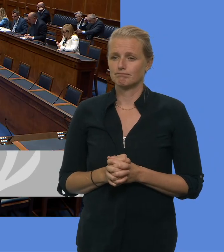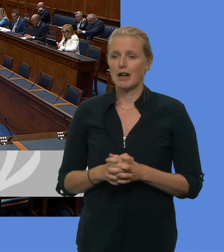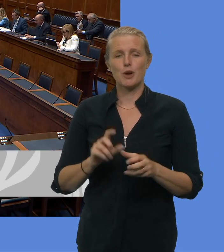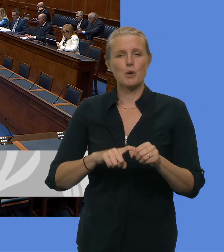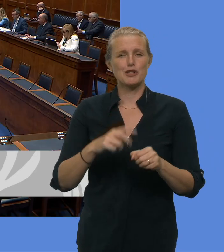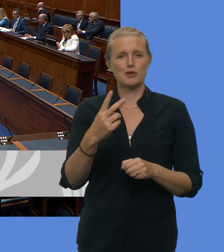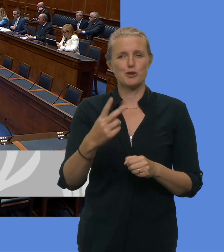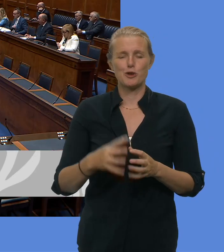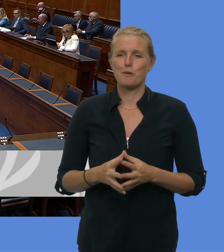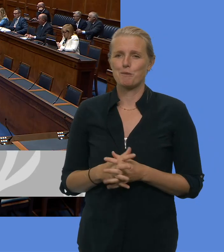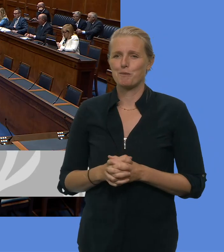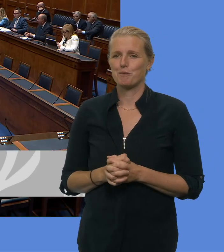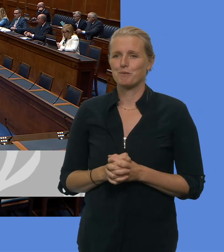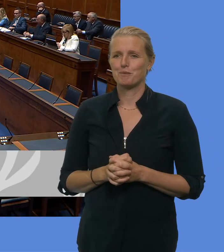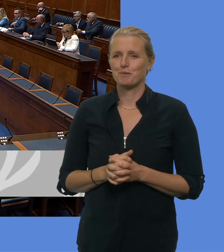Speaker.